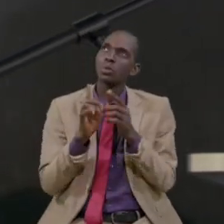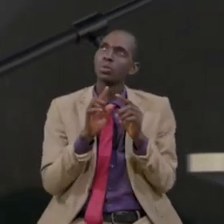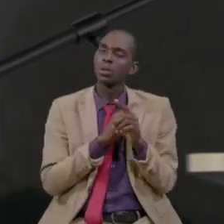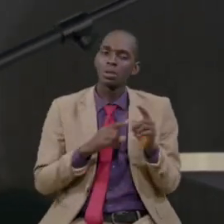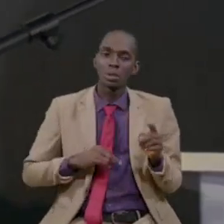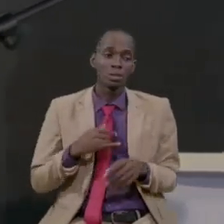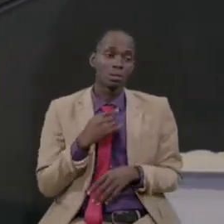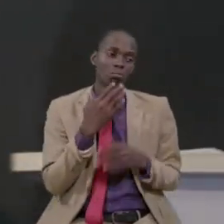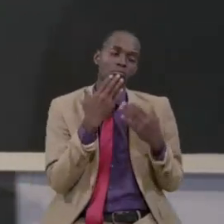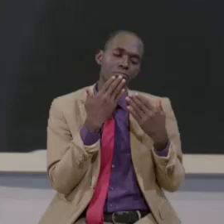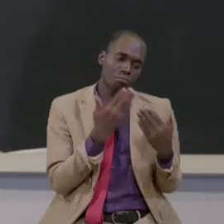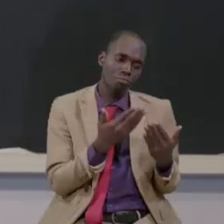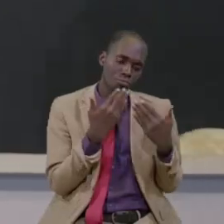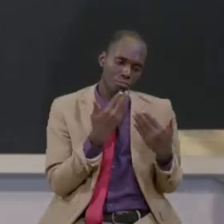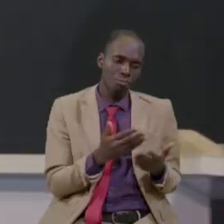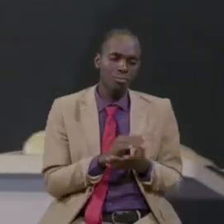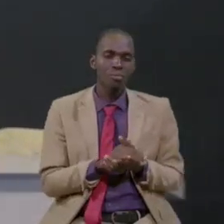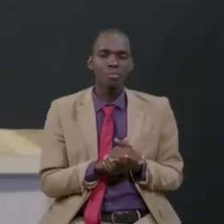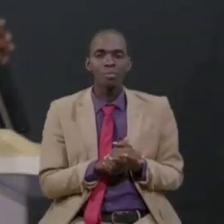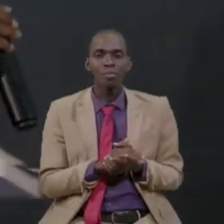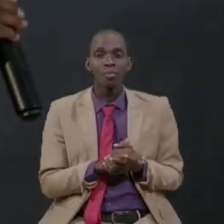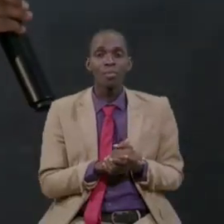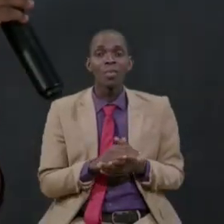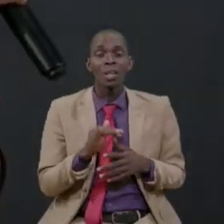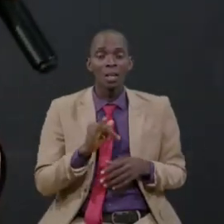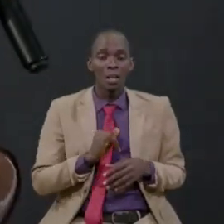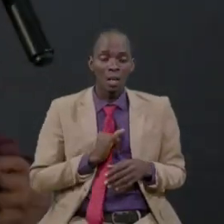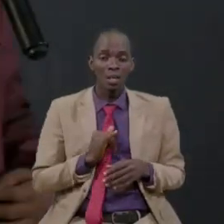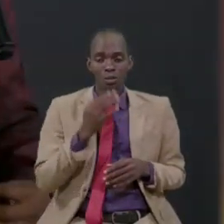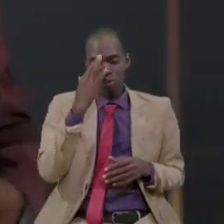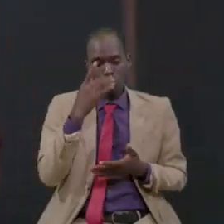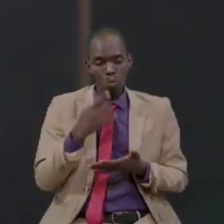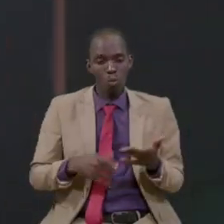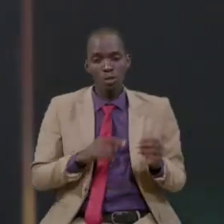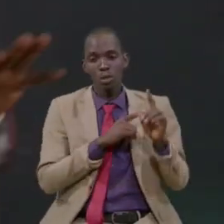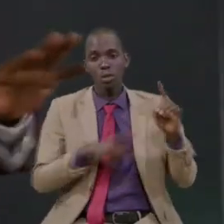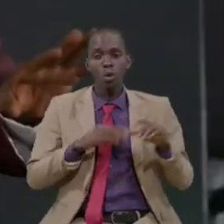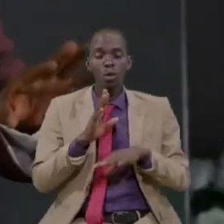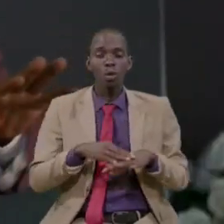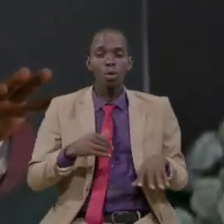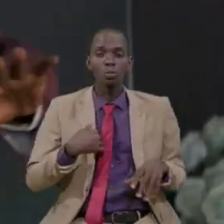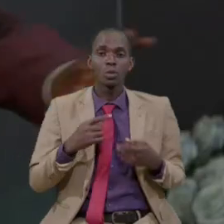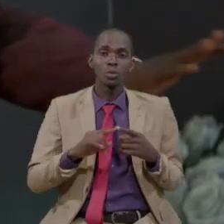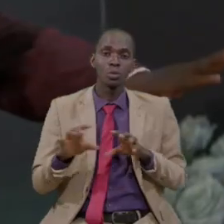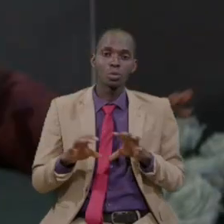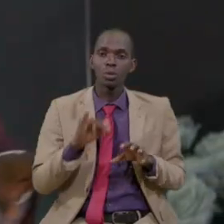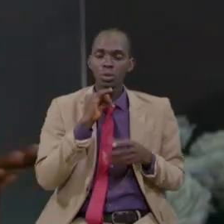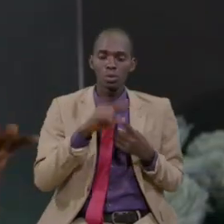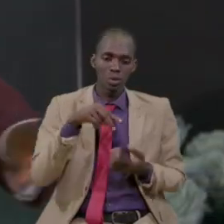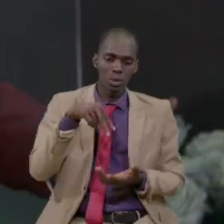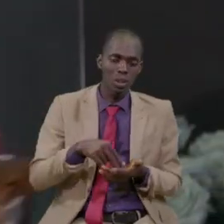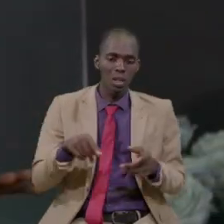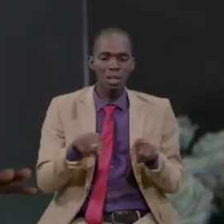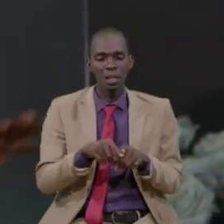do that. What the Lord had called me to is to stand like Peter, not in the same circle with